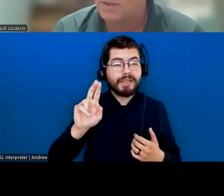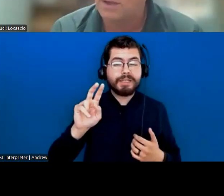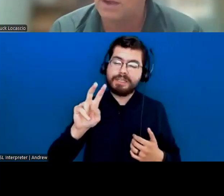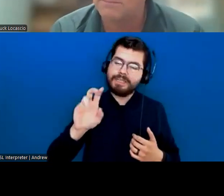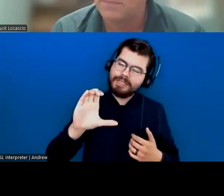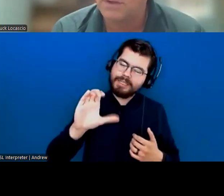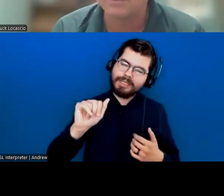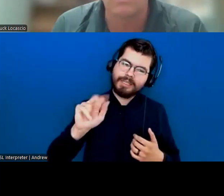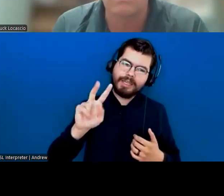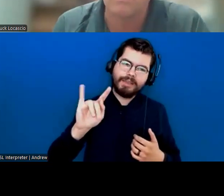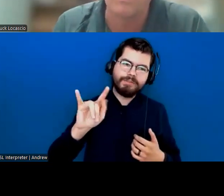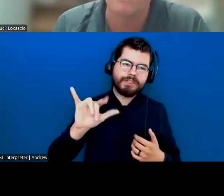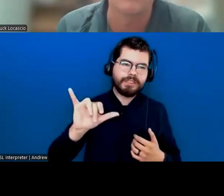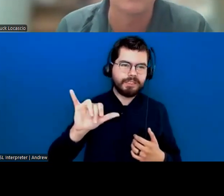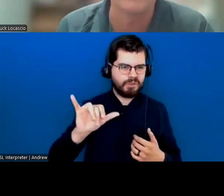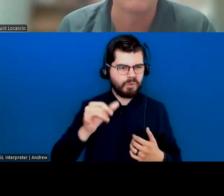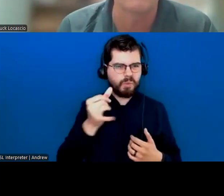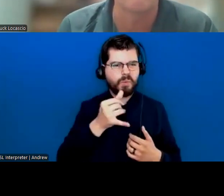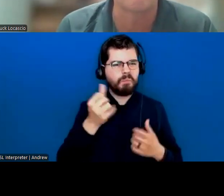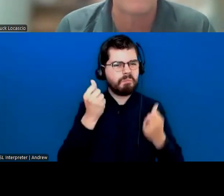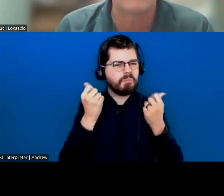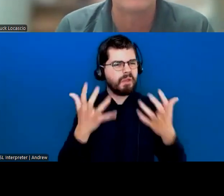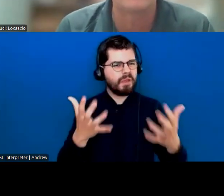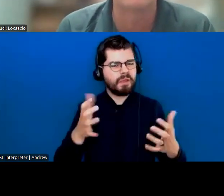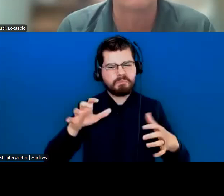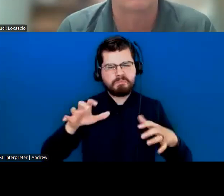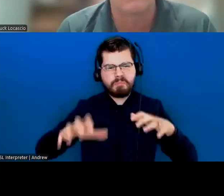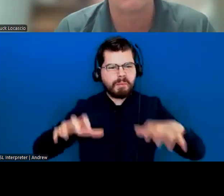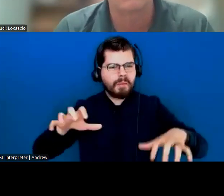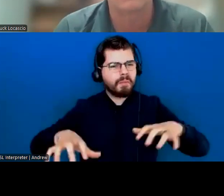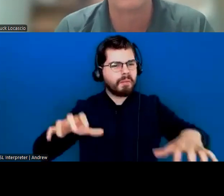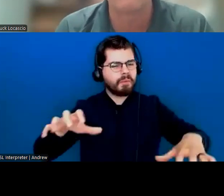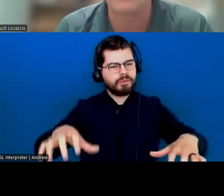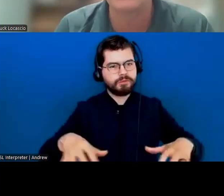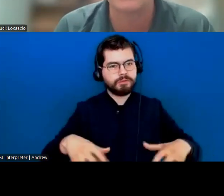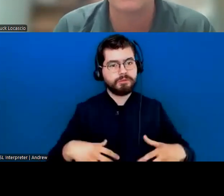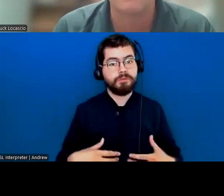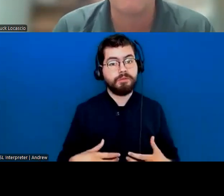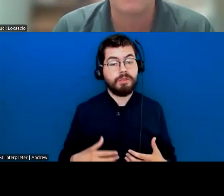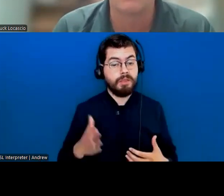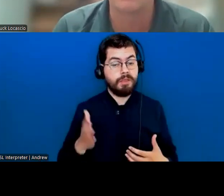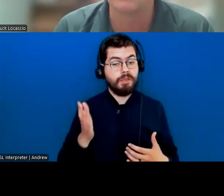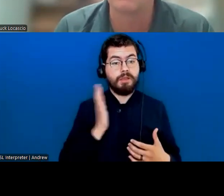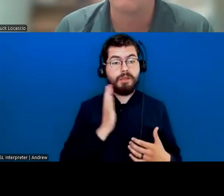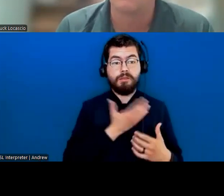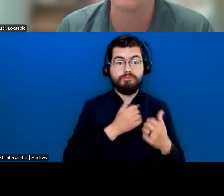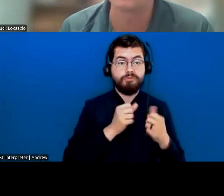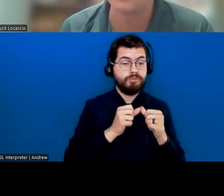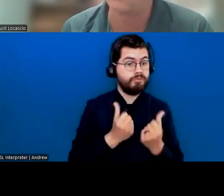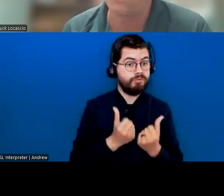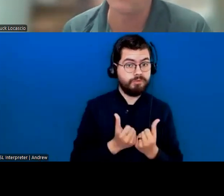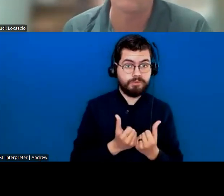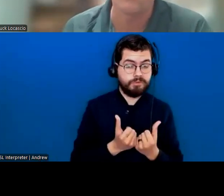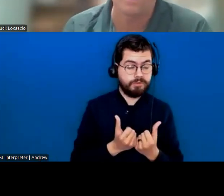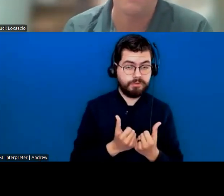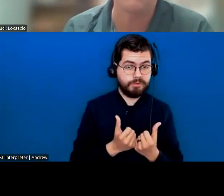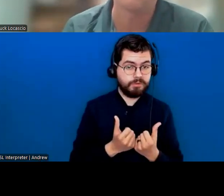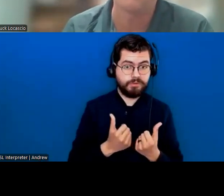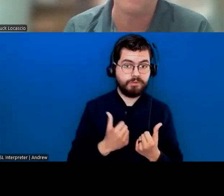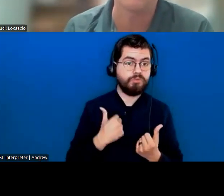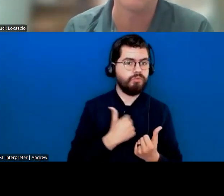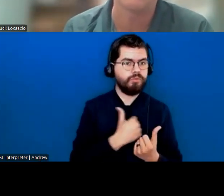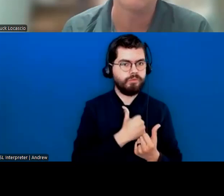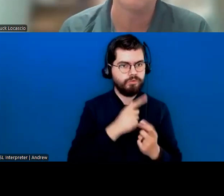cavities. So we don't fight against, or at least our agency, we're gonna try to work